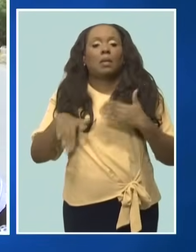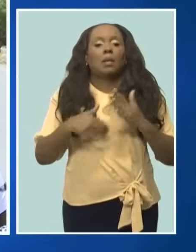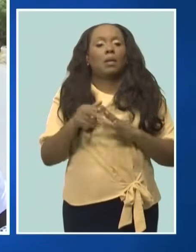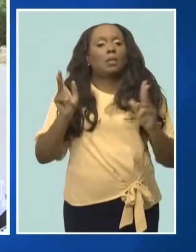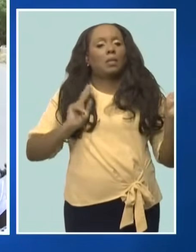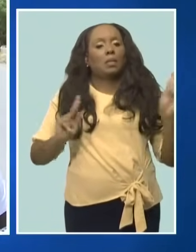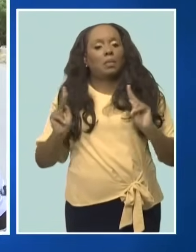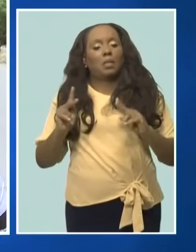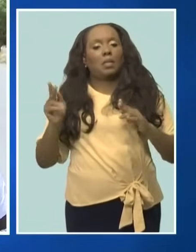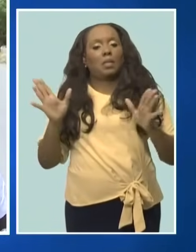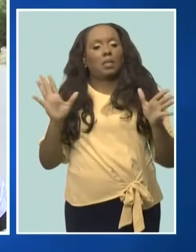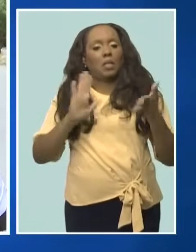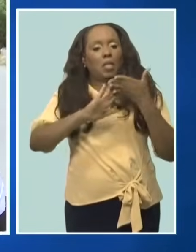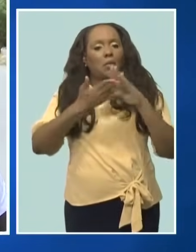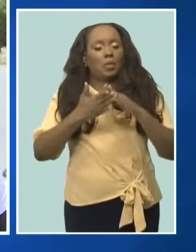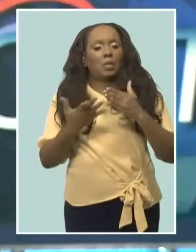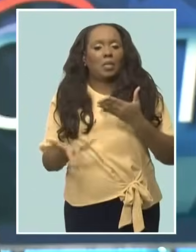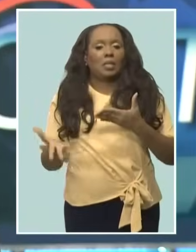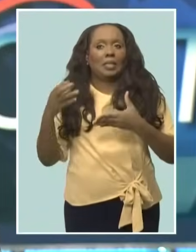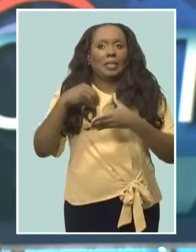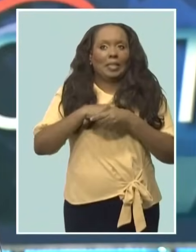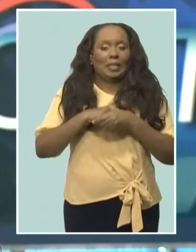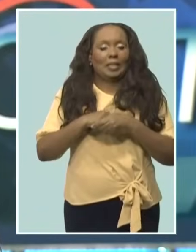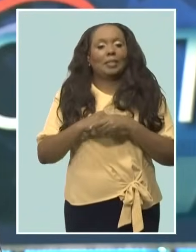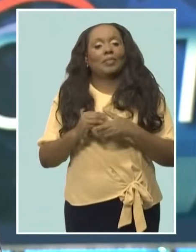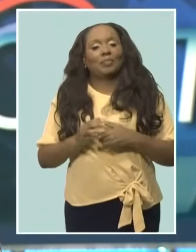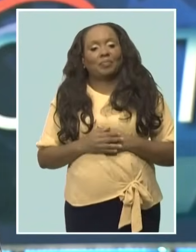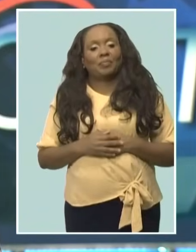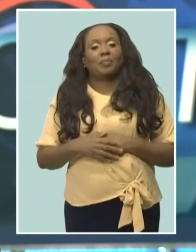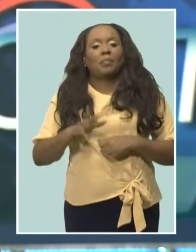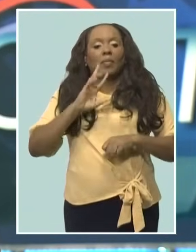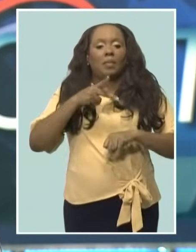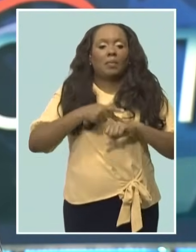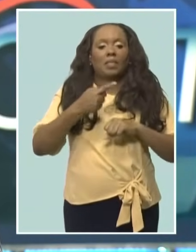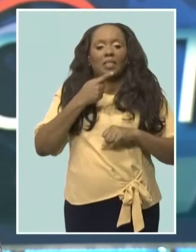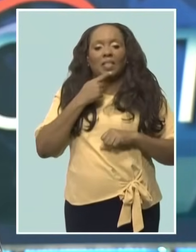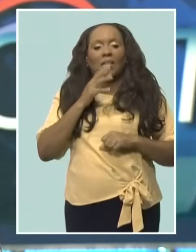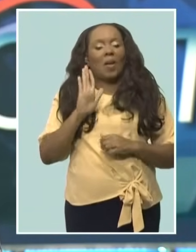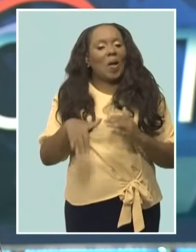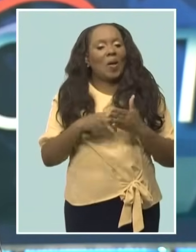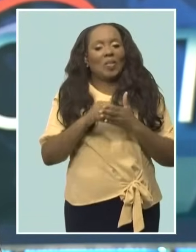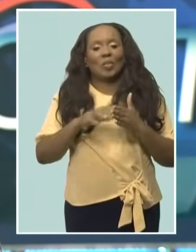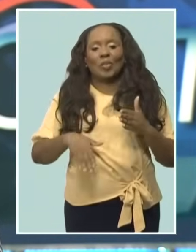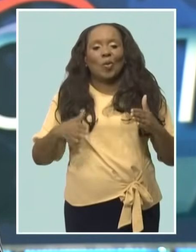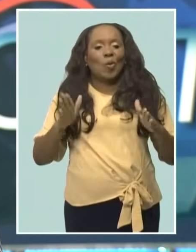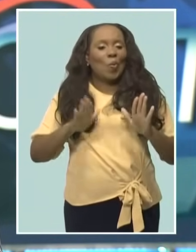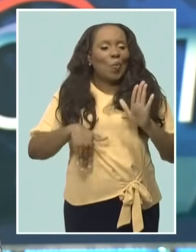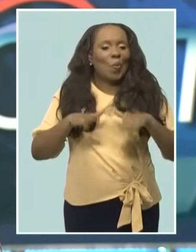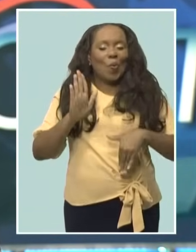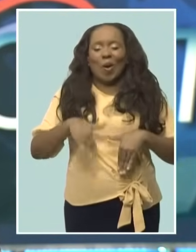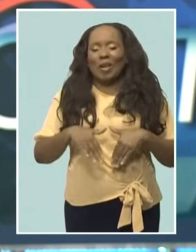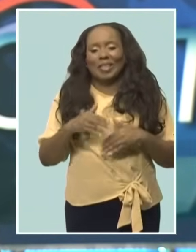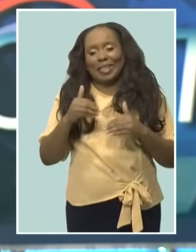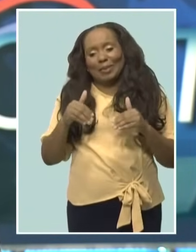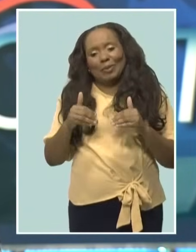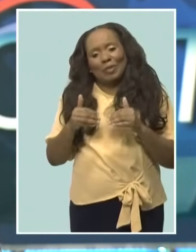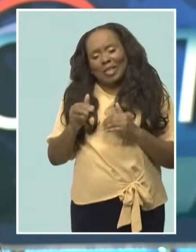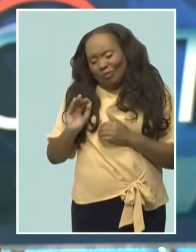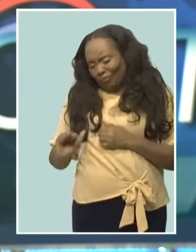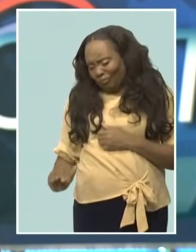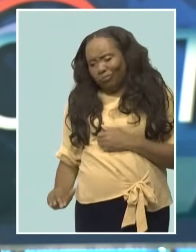community came out to join with us. And Principal Gill says all the students walked, even the